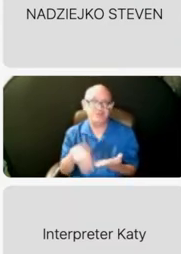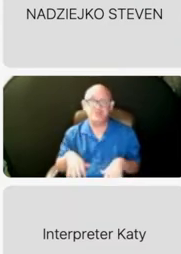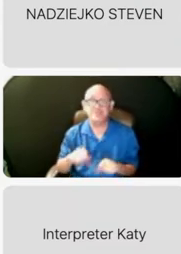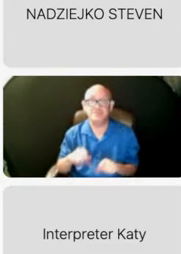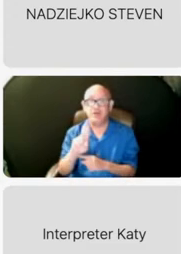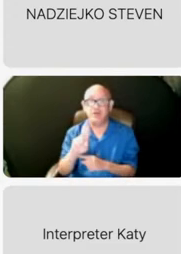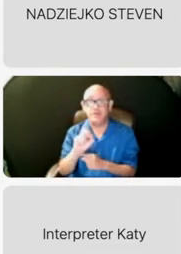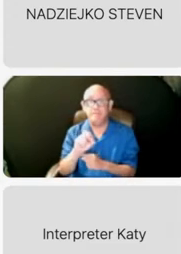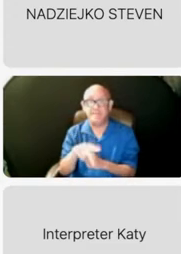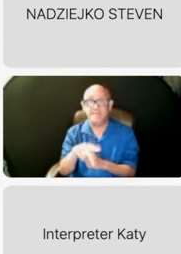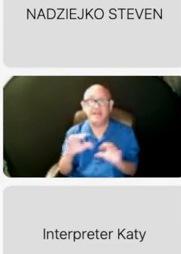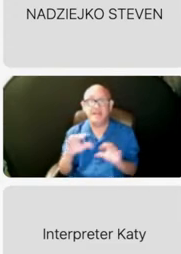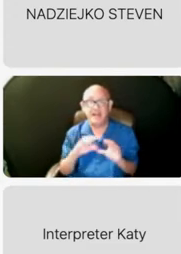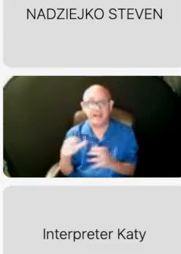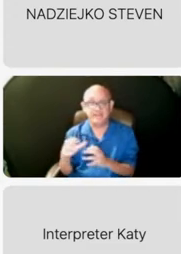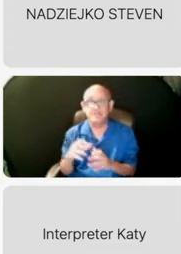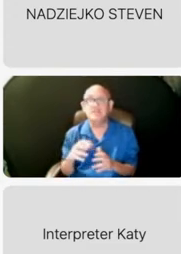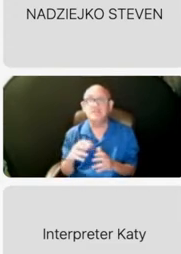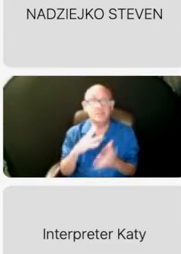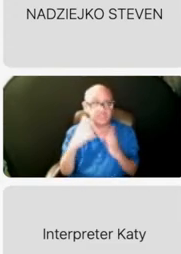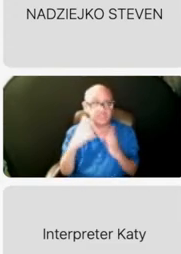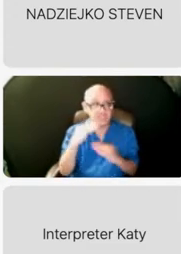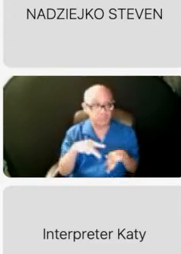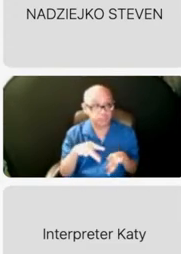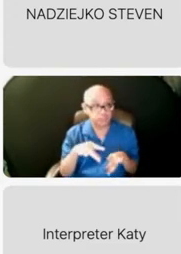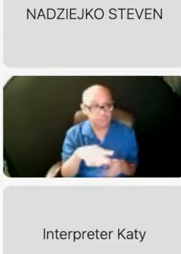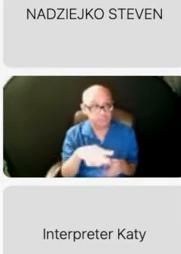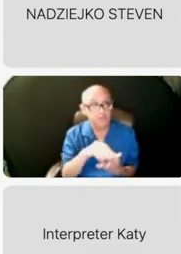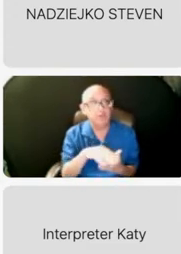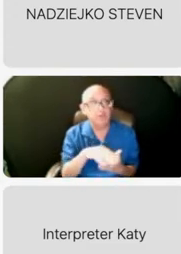transfer some of the skills into employment